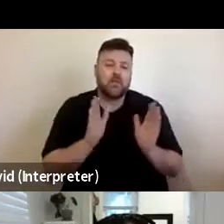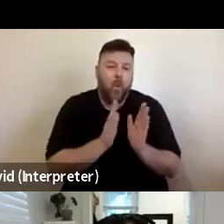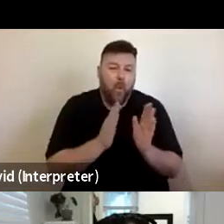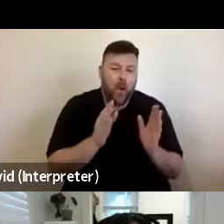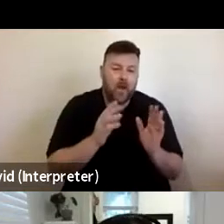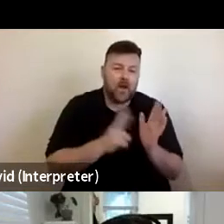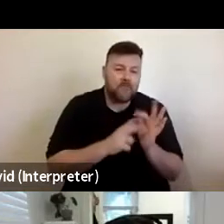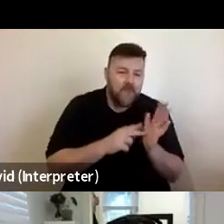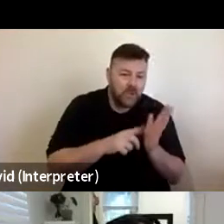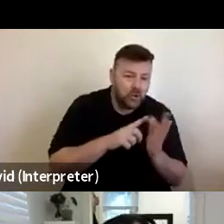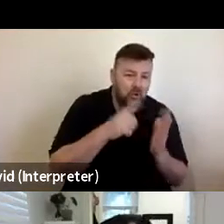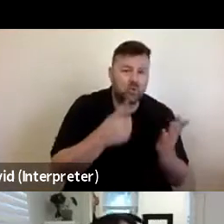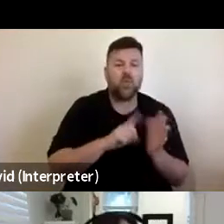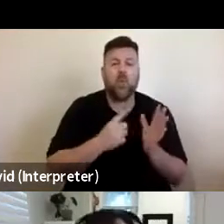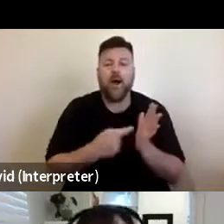arts companies.